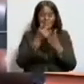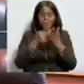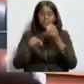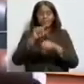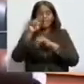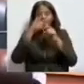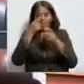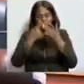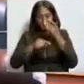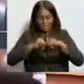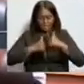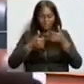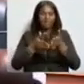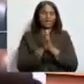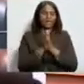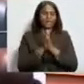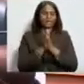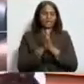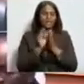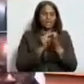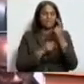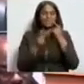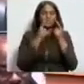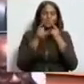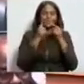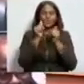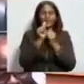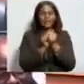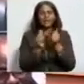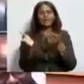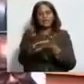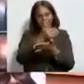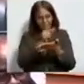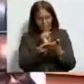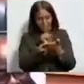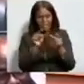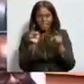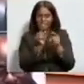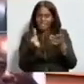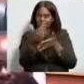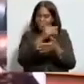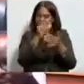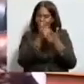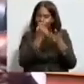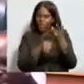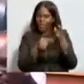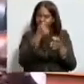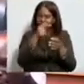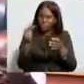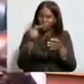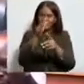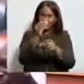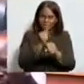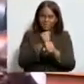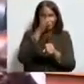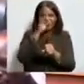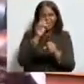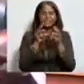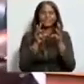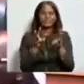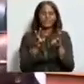questions that we must ask. We are talking about recoveries, Madam Speaker, recoveries of goods obtained